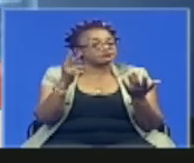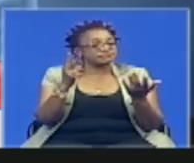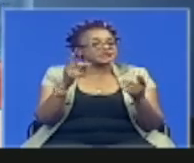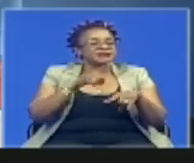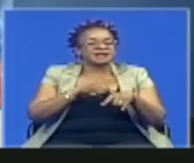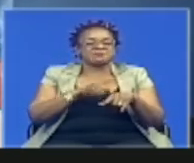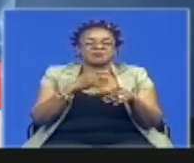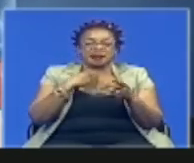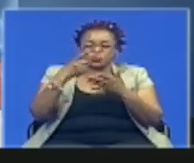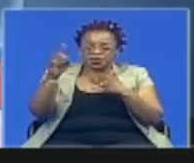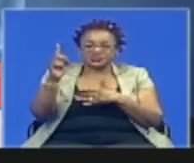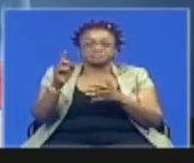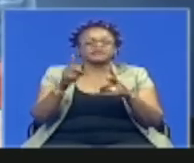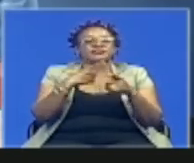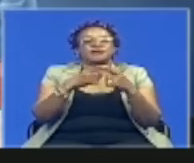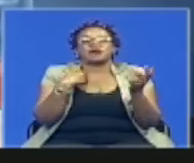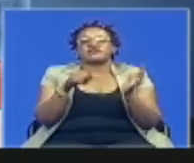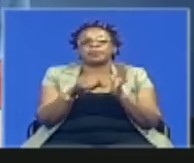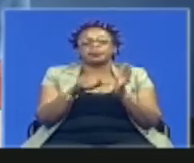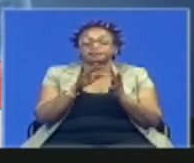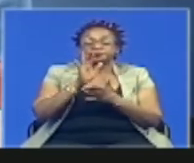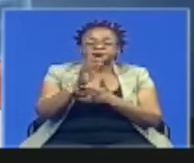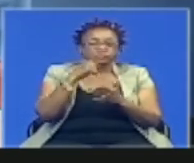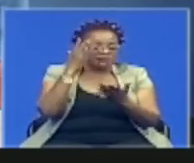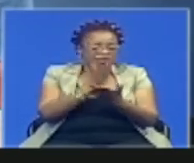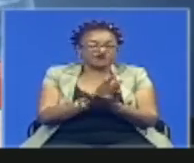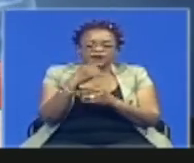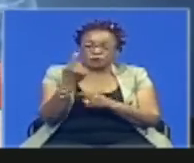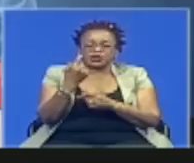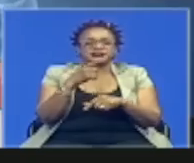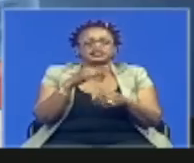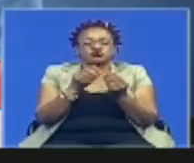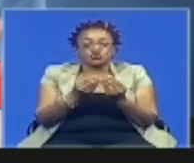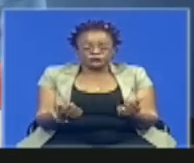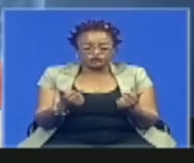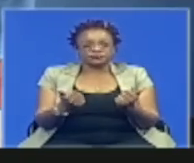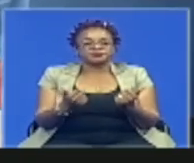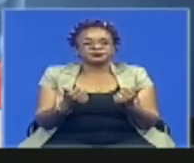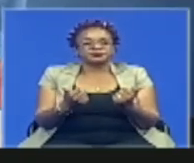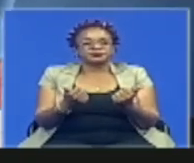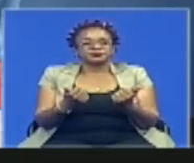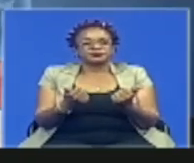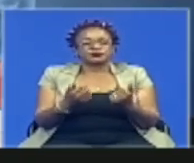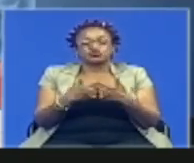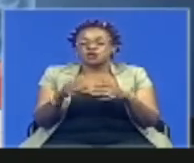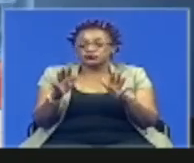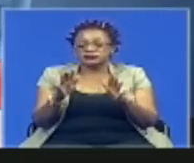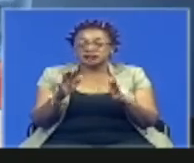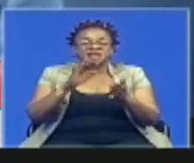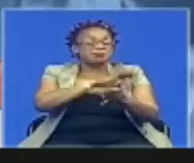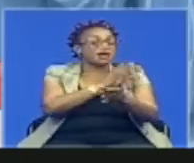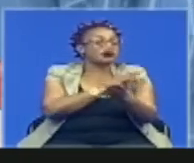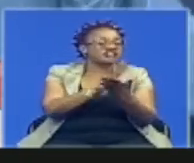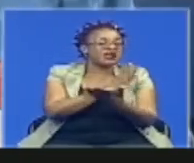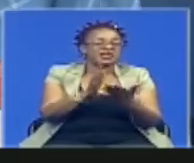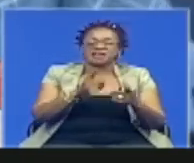win, then we have a problem. So, and those who believe that the only solution to loss is power sharing... Tell us what